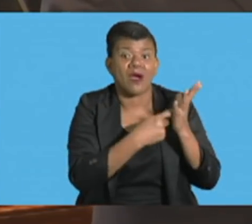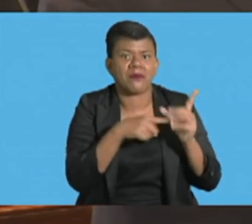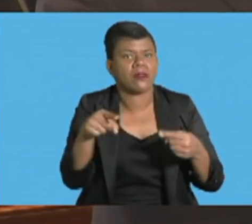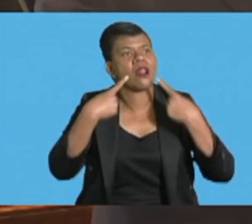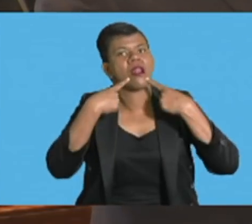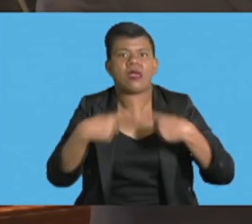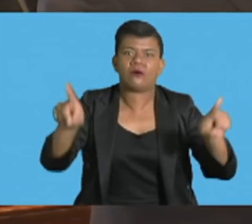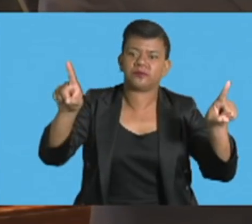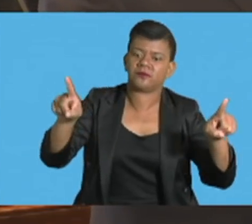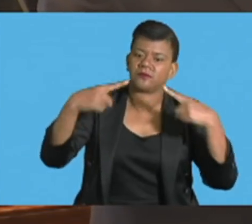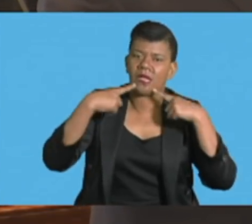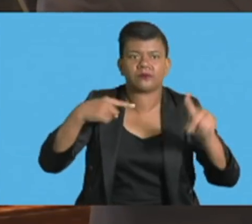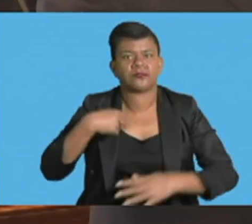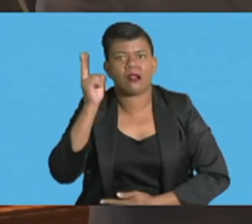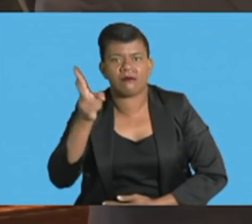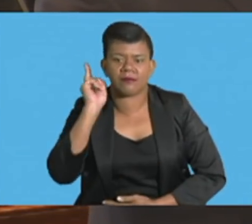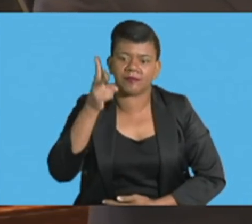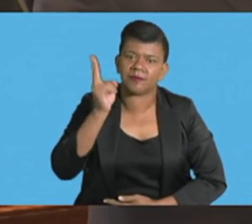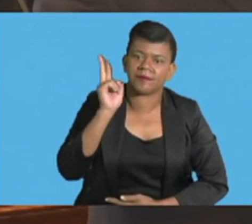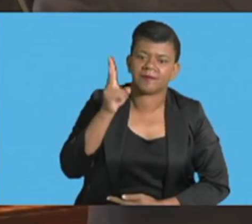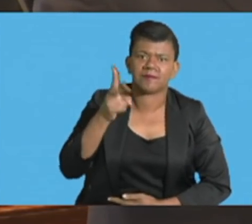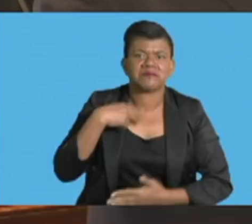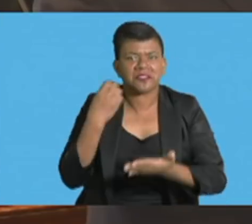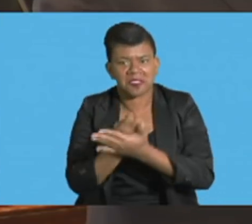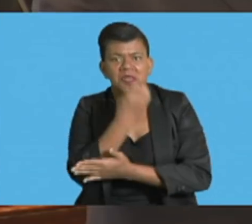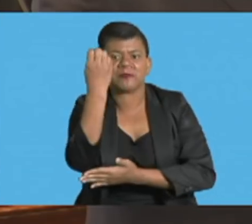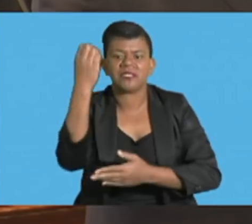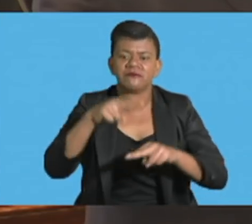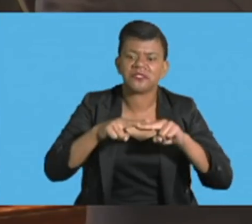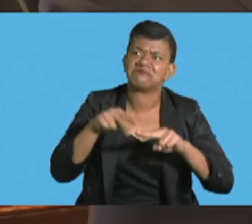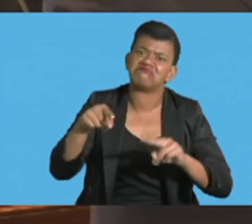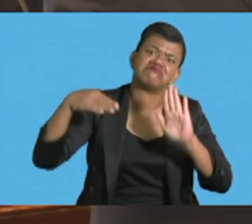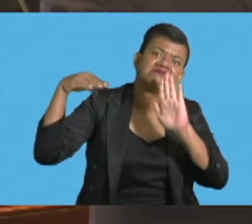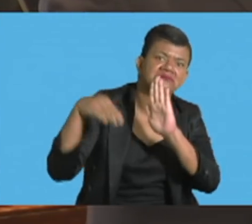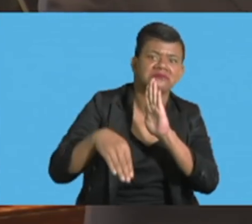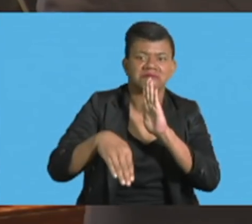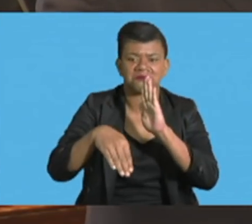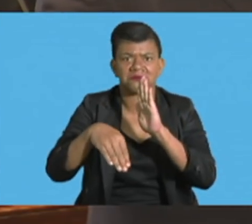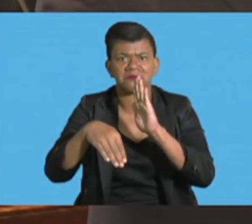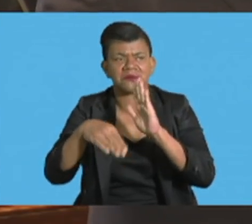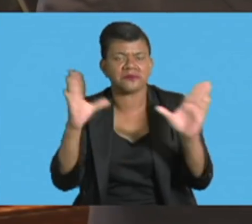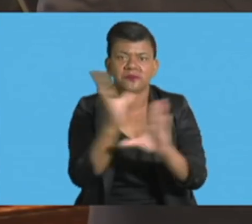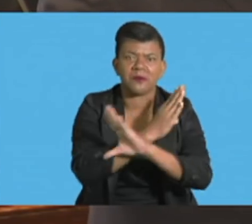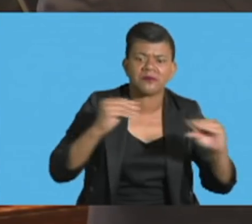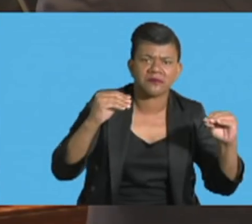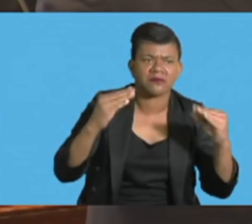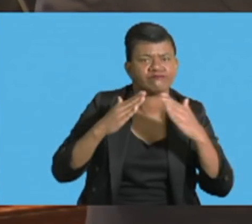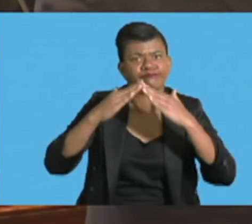economy was on the brink of an economic collapse, without any idea of what was in our